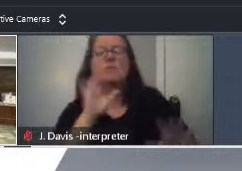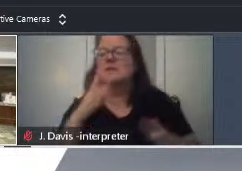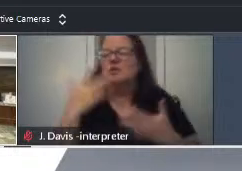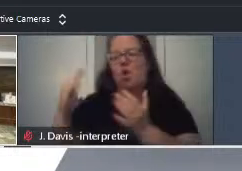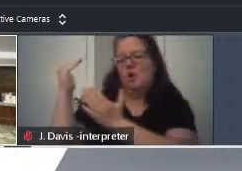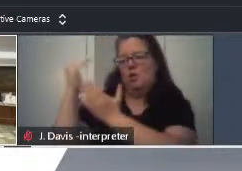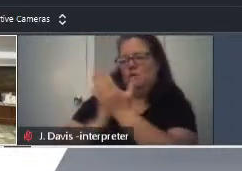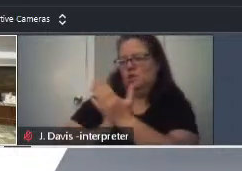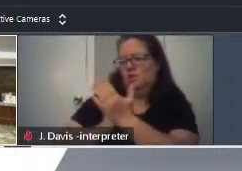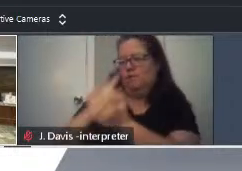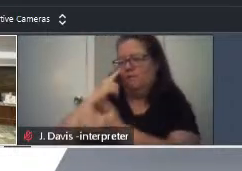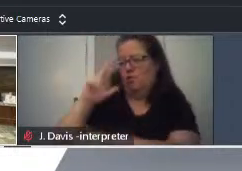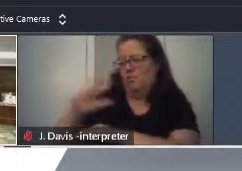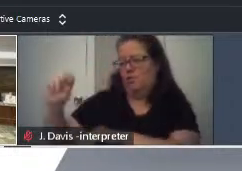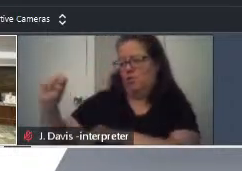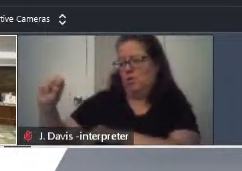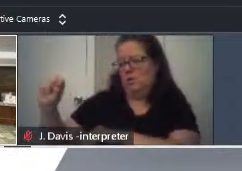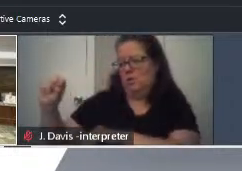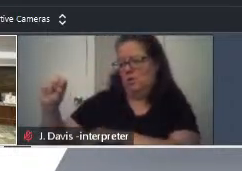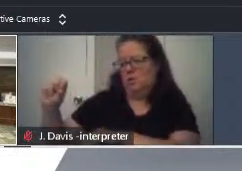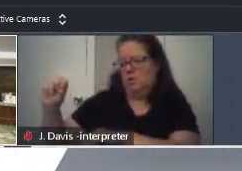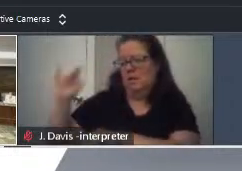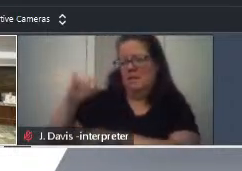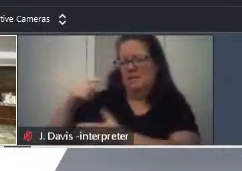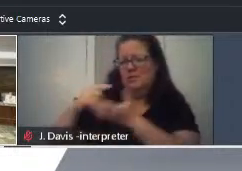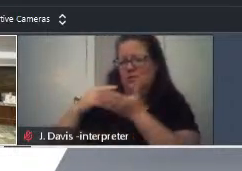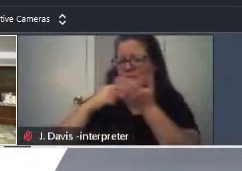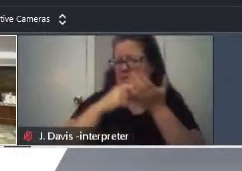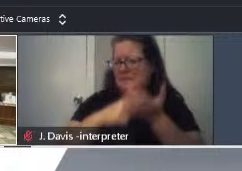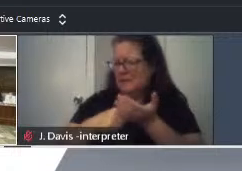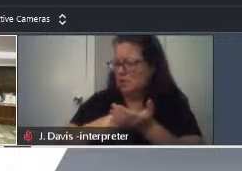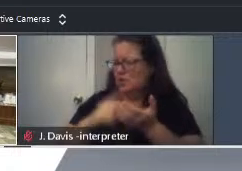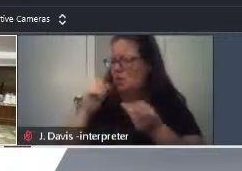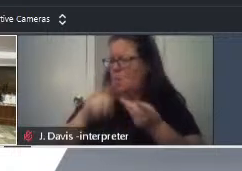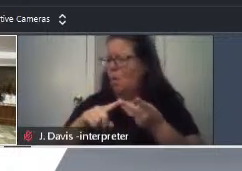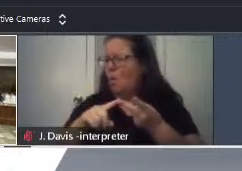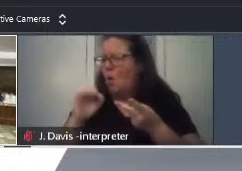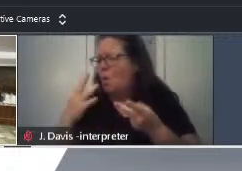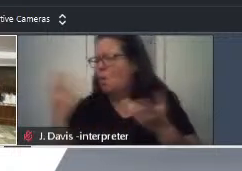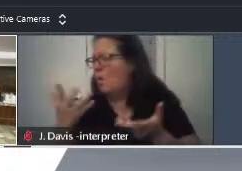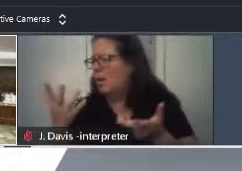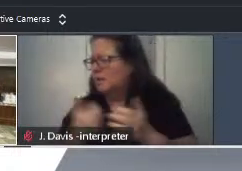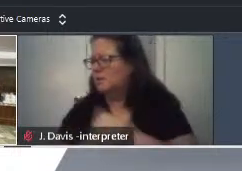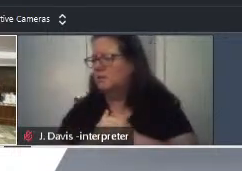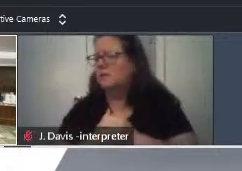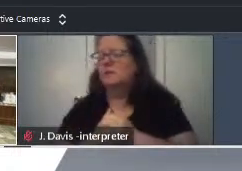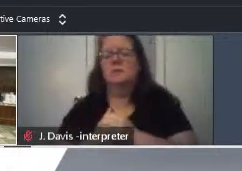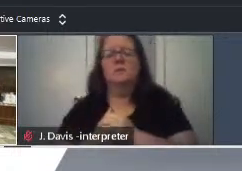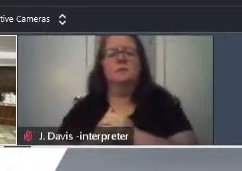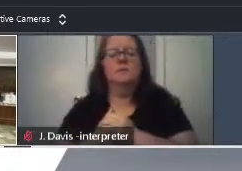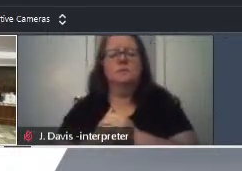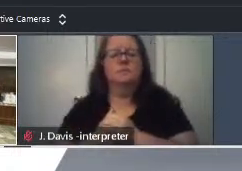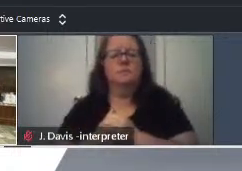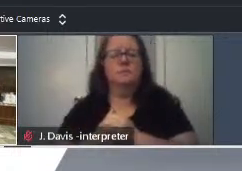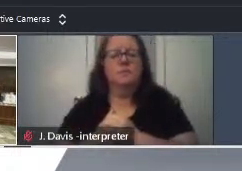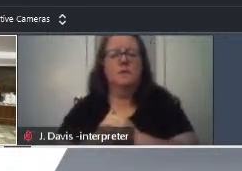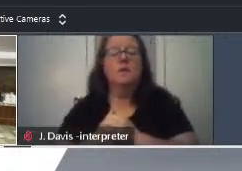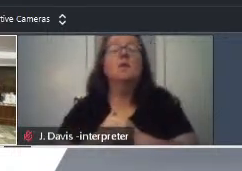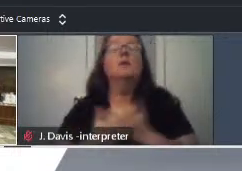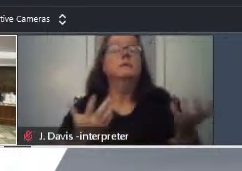for 3:30, correct? That's correct. So is this just a discussion or is this to send it down? For This would the be- item on here?